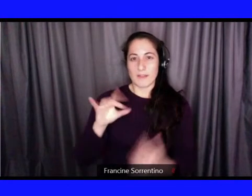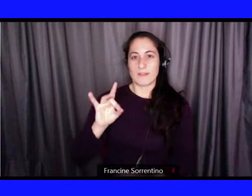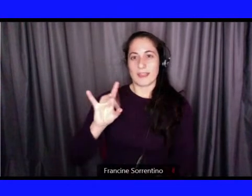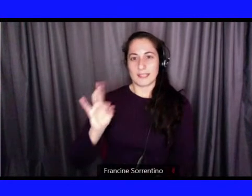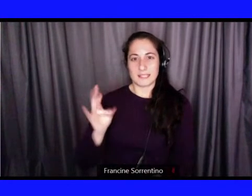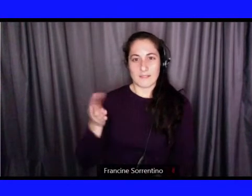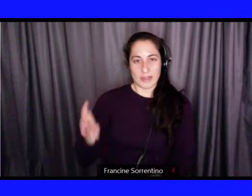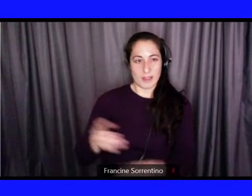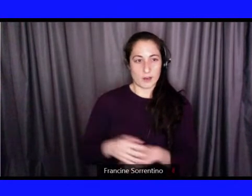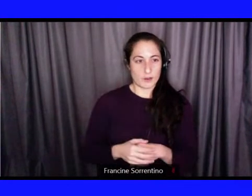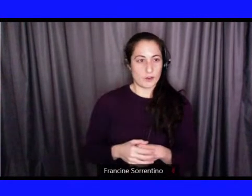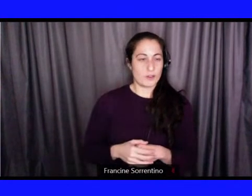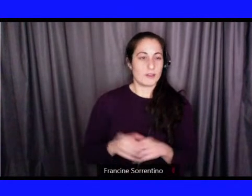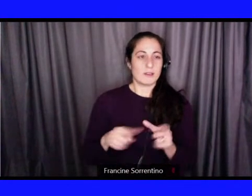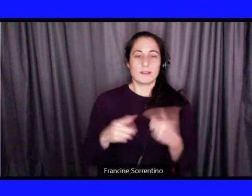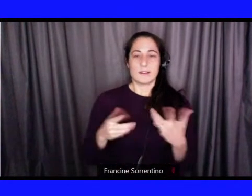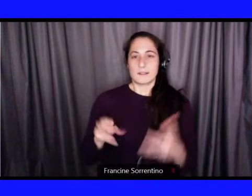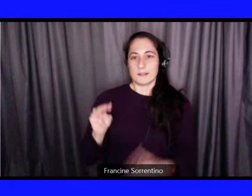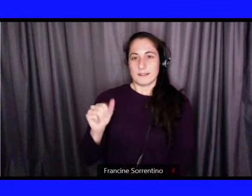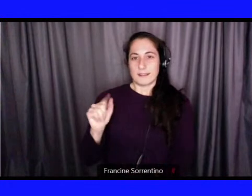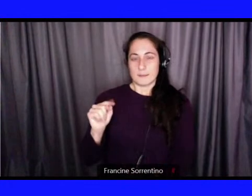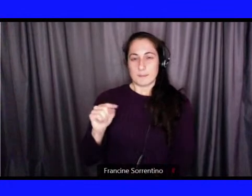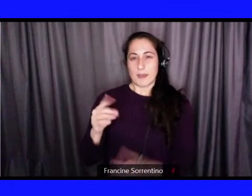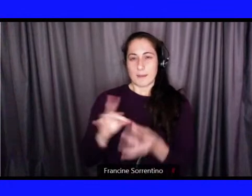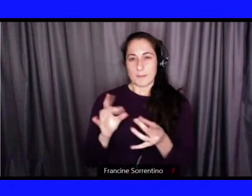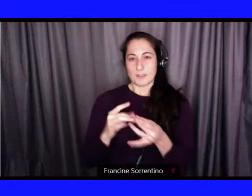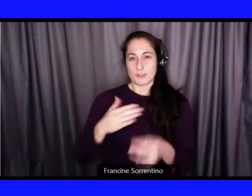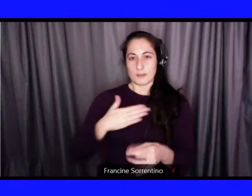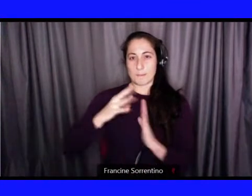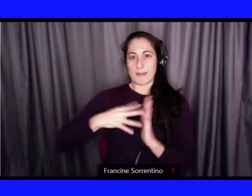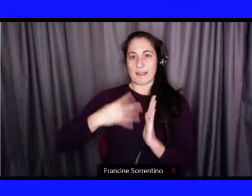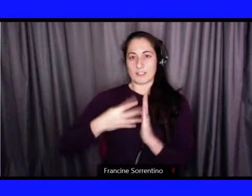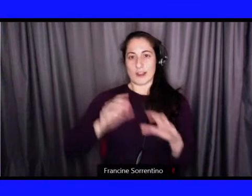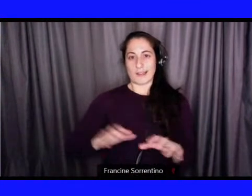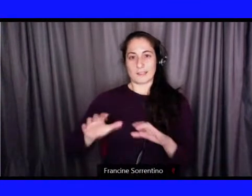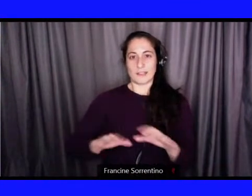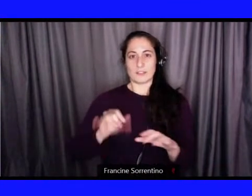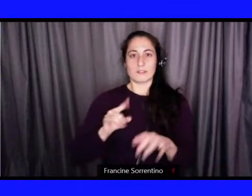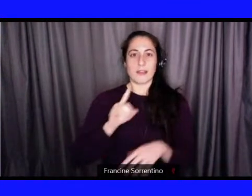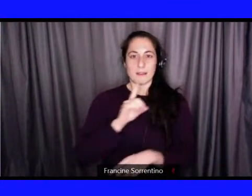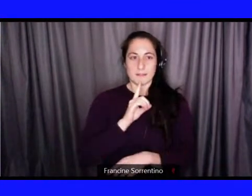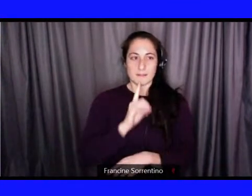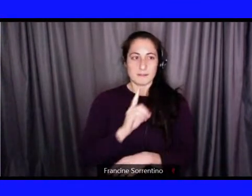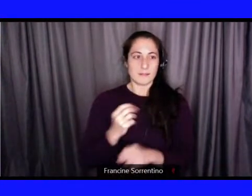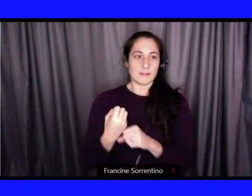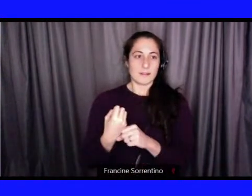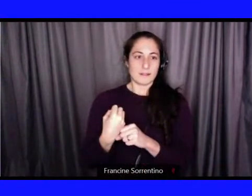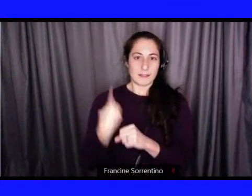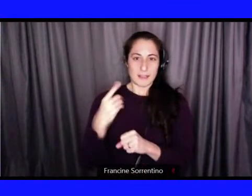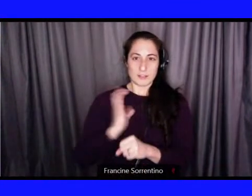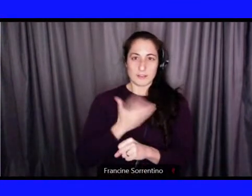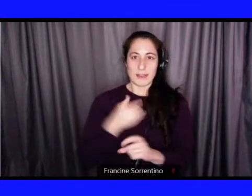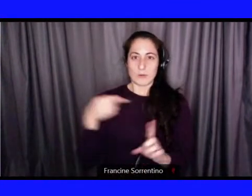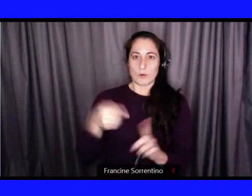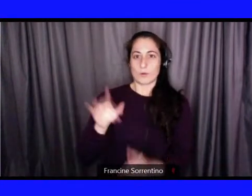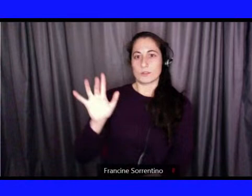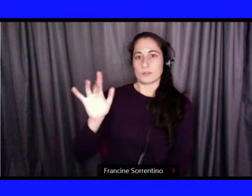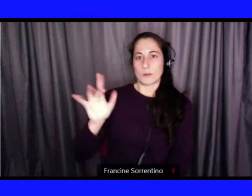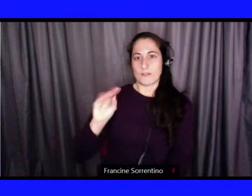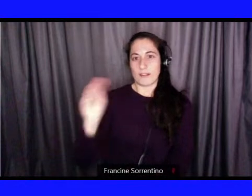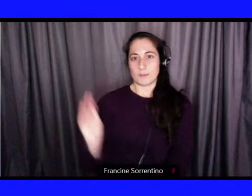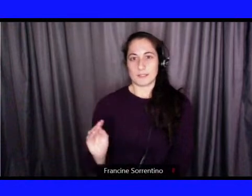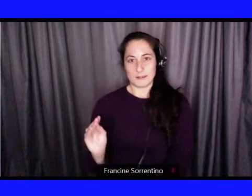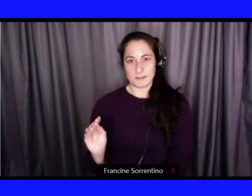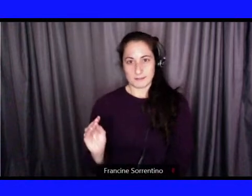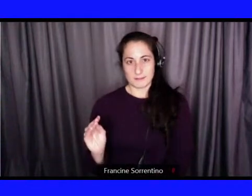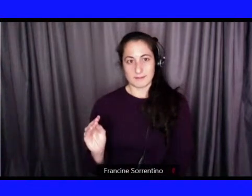metrics. One is one of our key IT projects for the year, our enterprise data center migration. The move from the SunGard